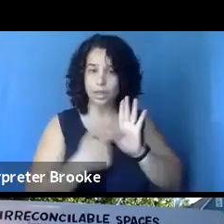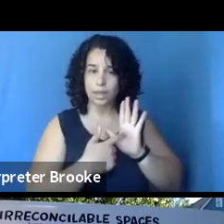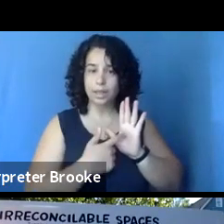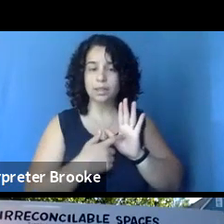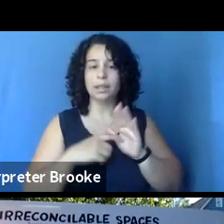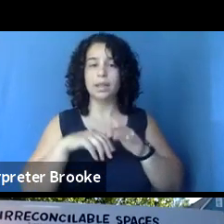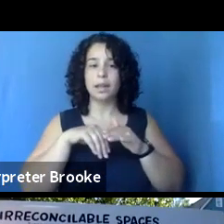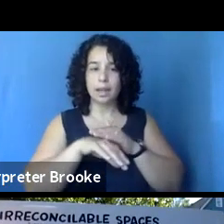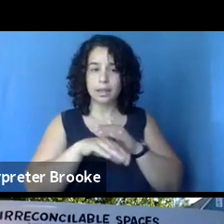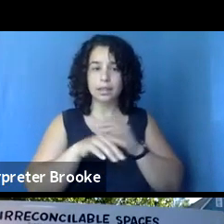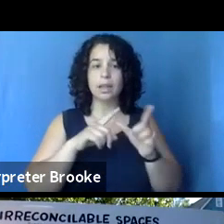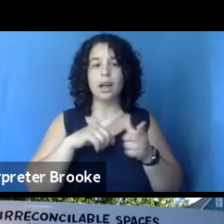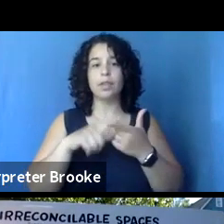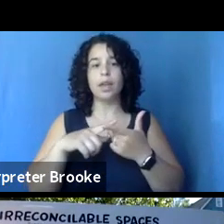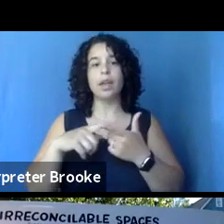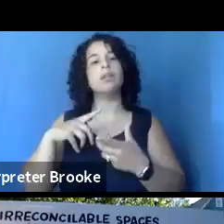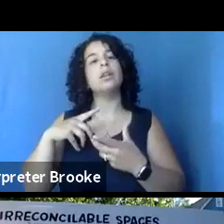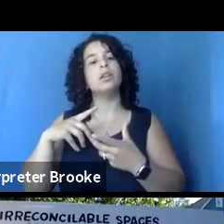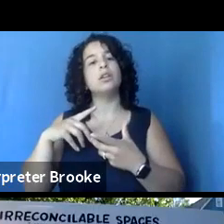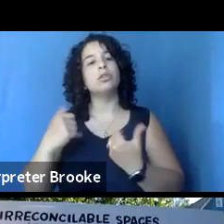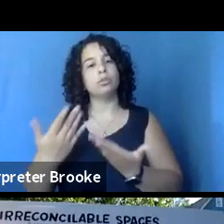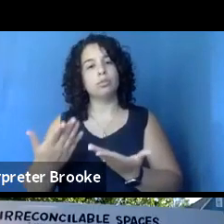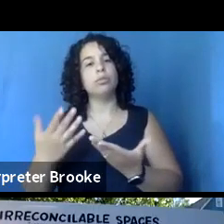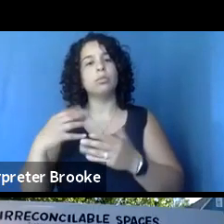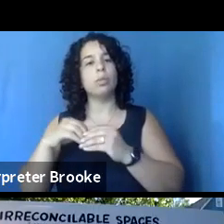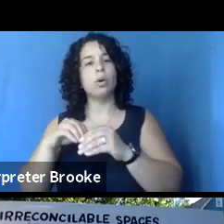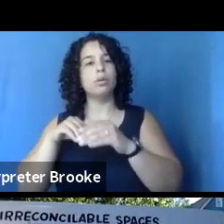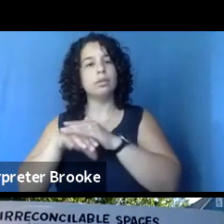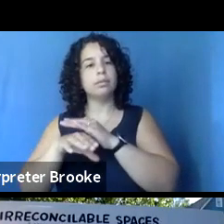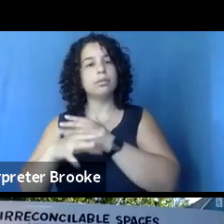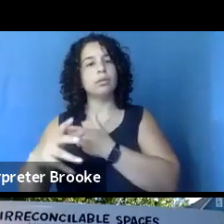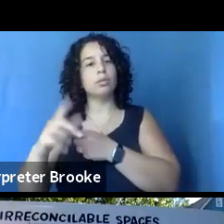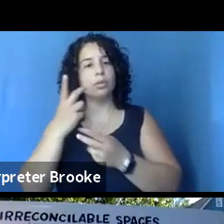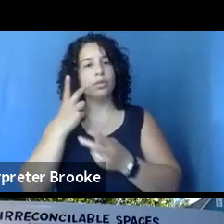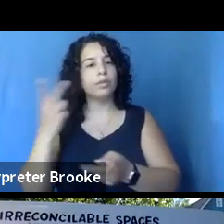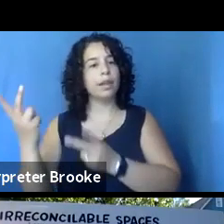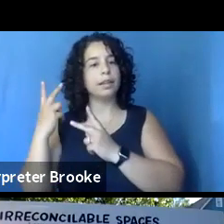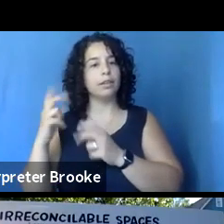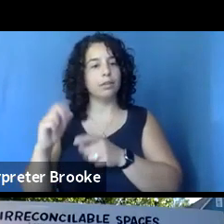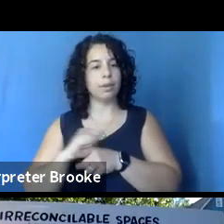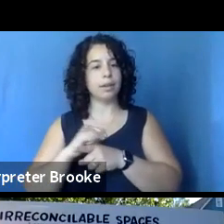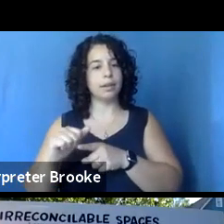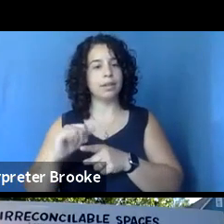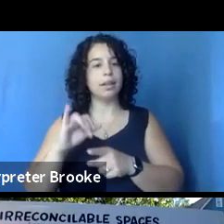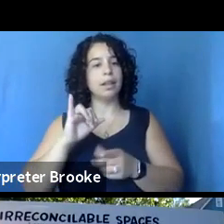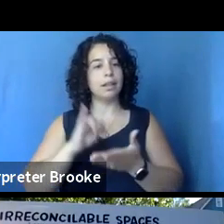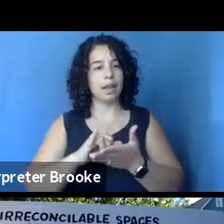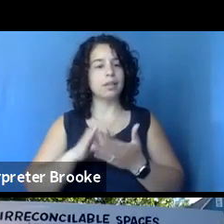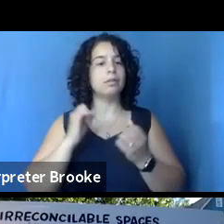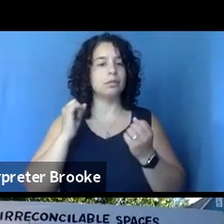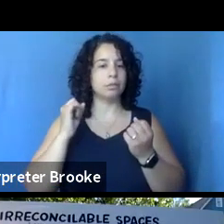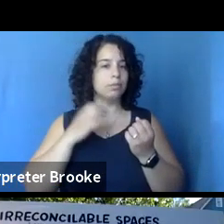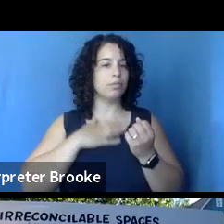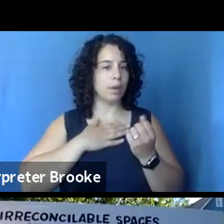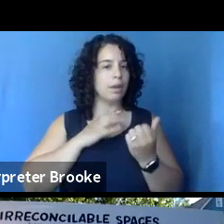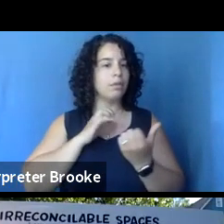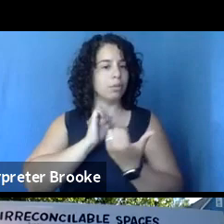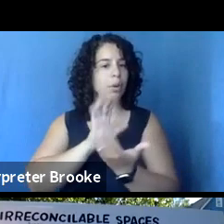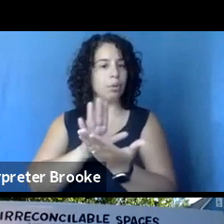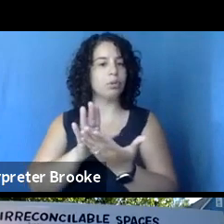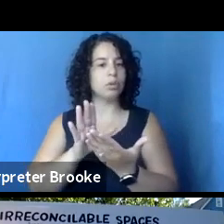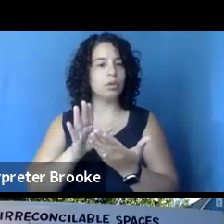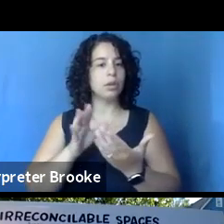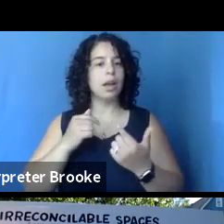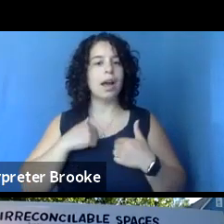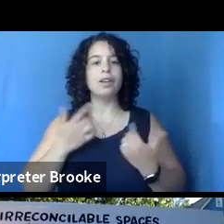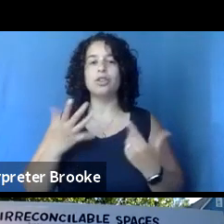reflective practices. And that's one of many ways that I work to and move to. I'm kind of averse to using the